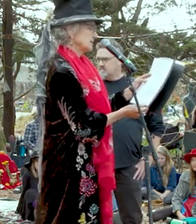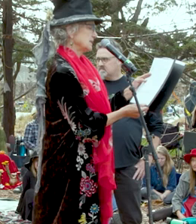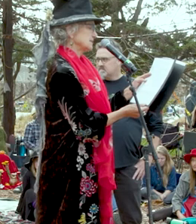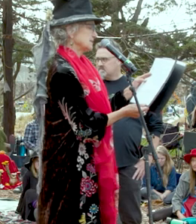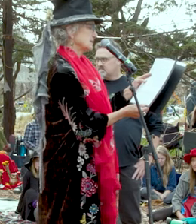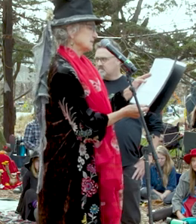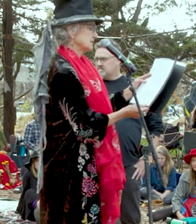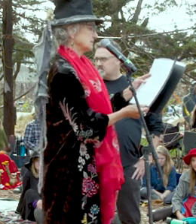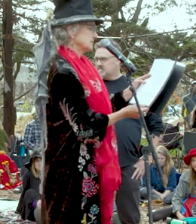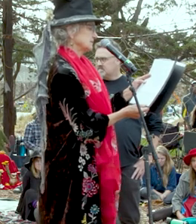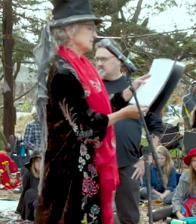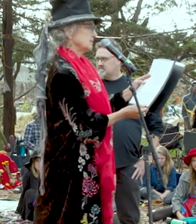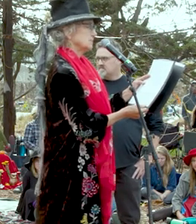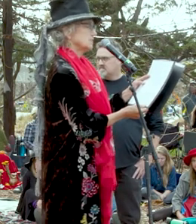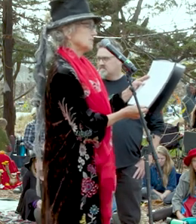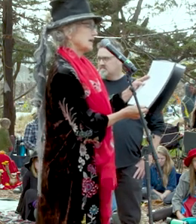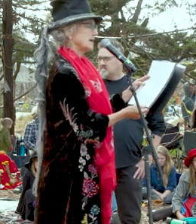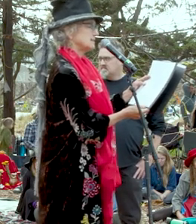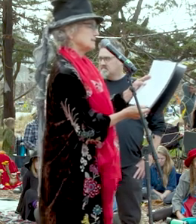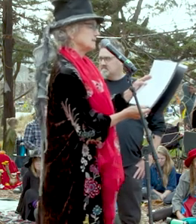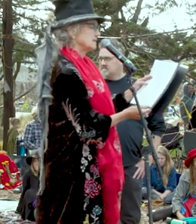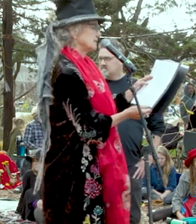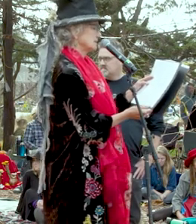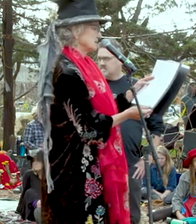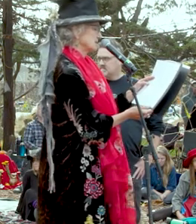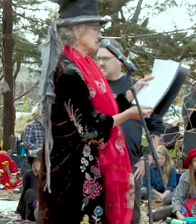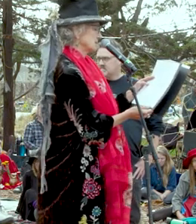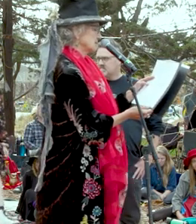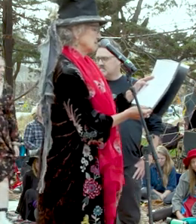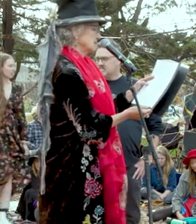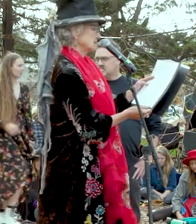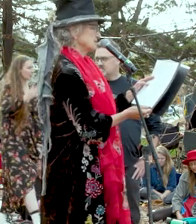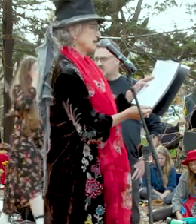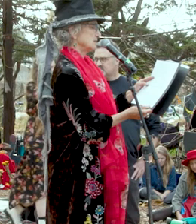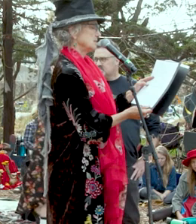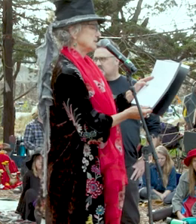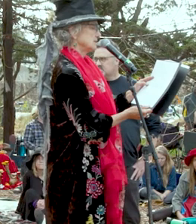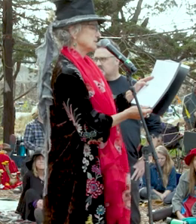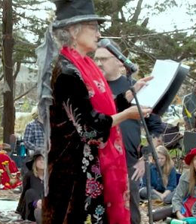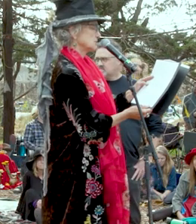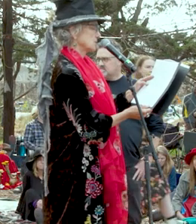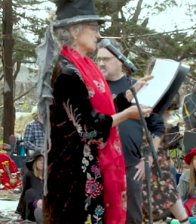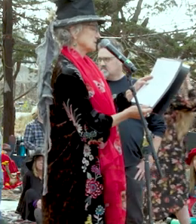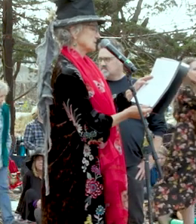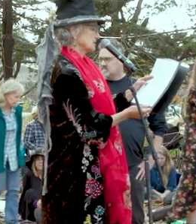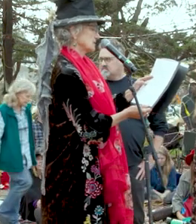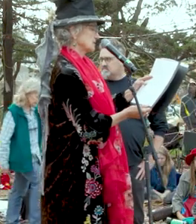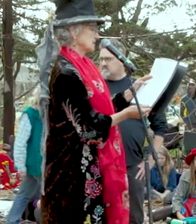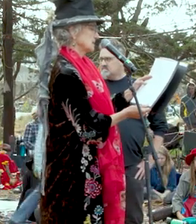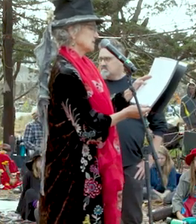Ruth Kletzing. Ruth Ann England. Salome